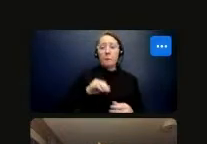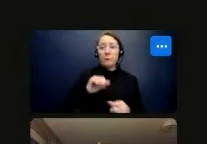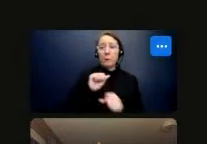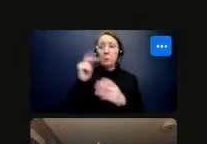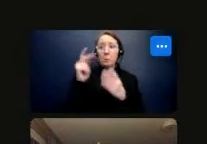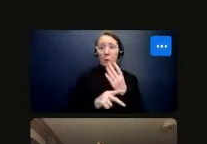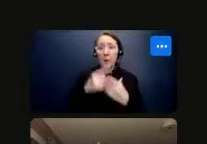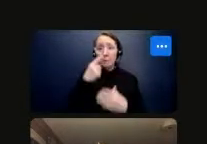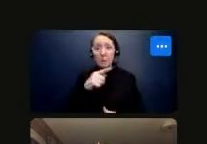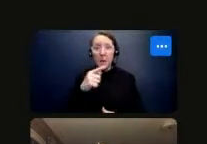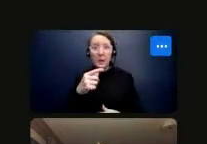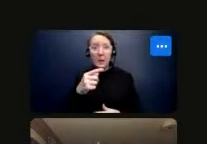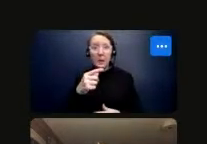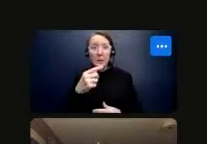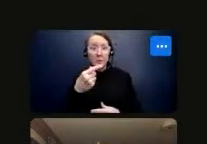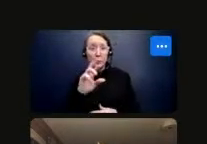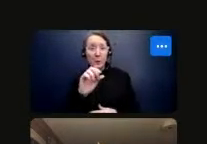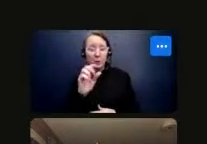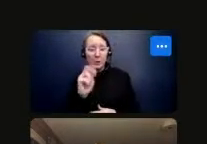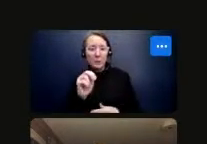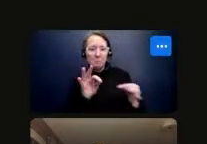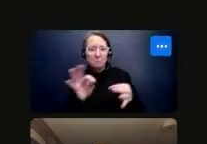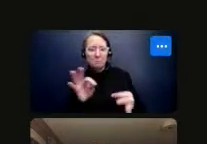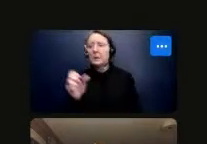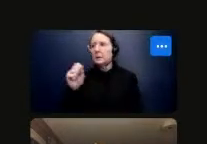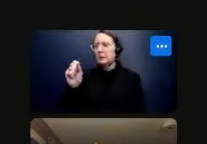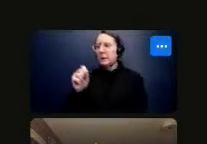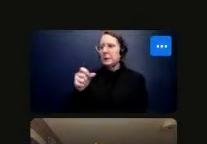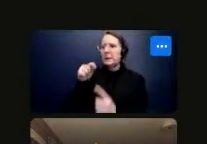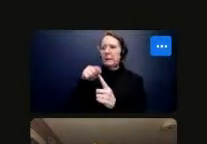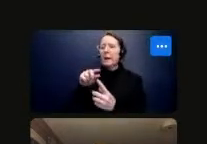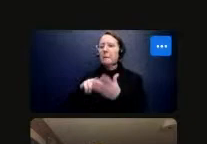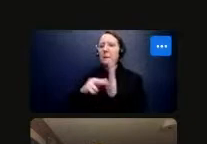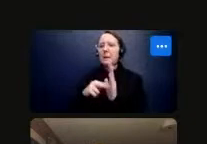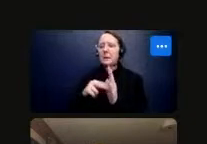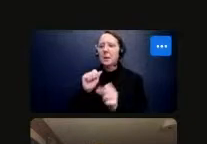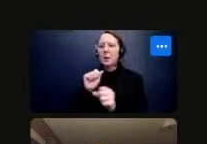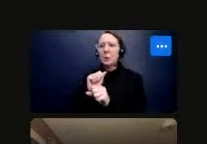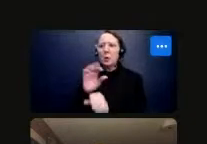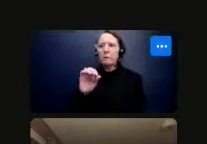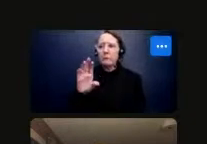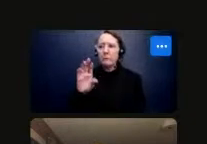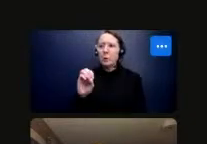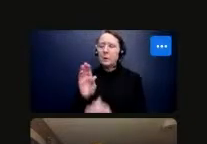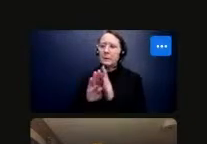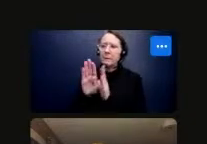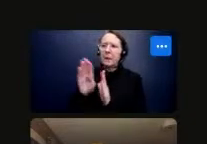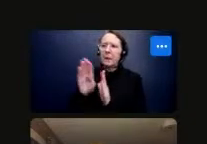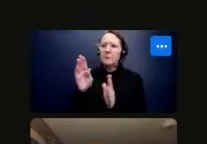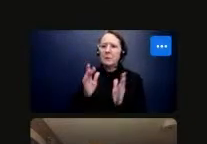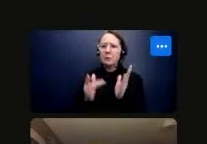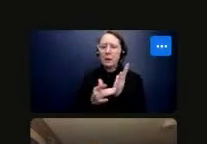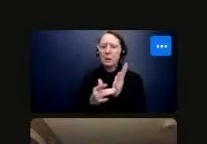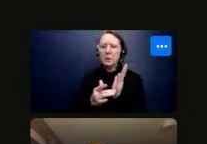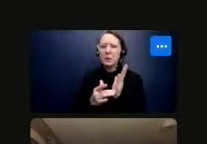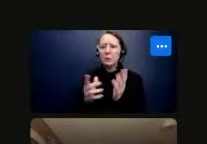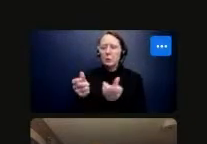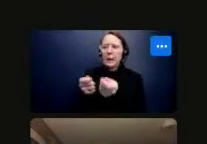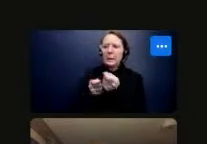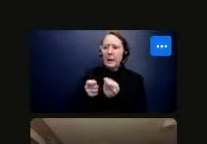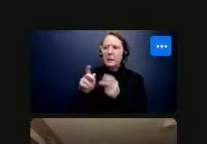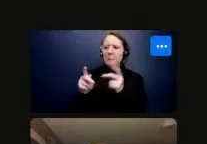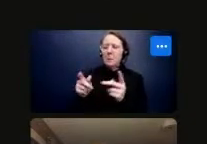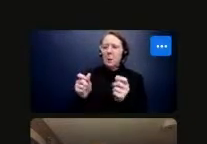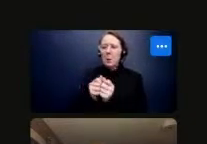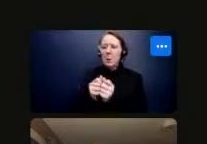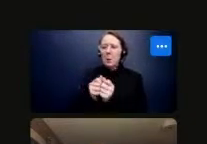Sure. That would be a workforce development strategy to engage people with lived experience, along with